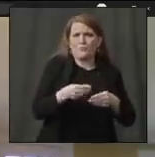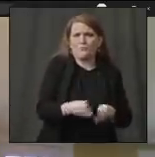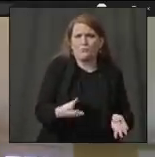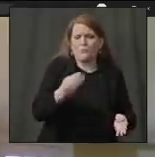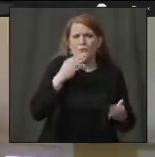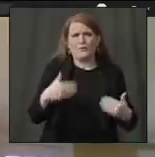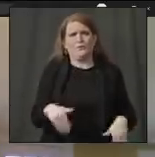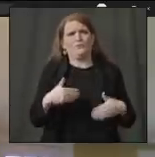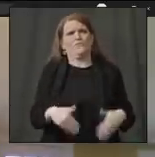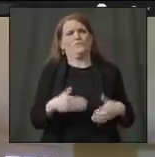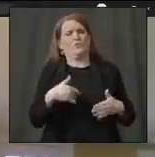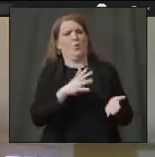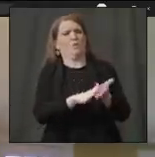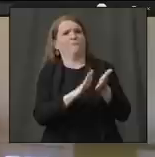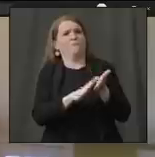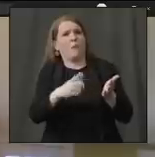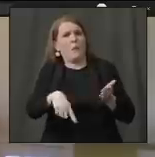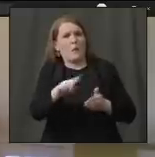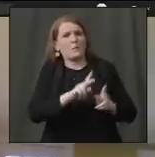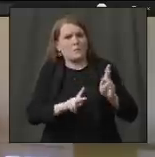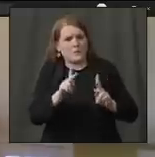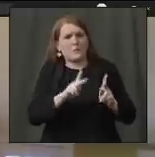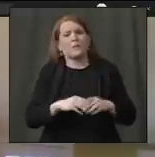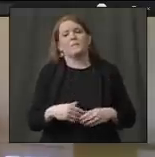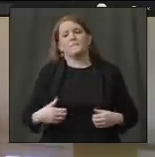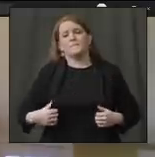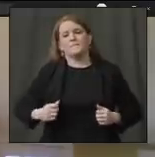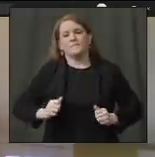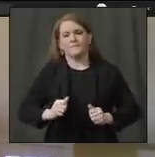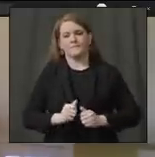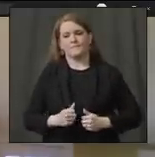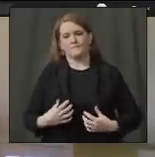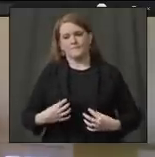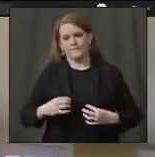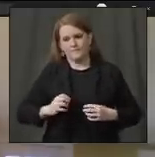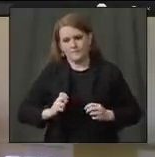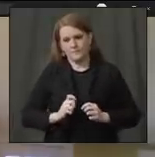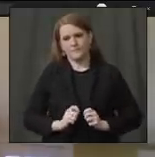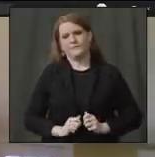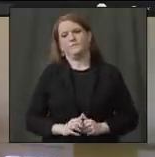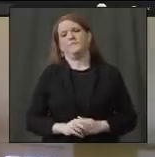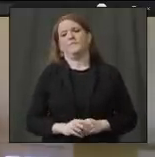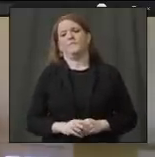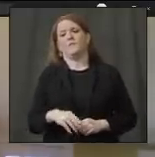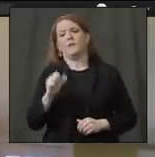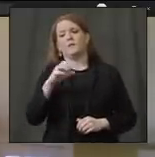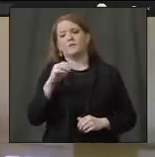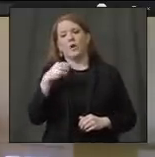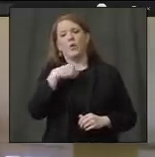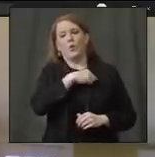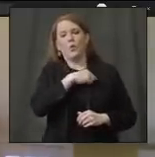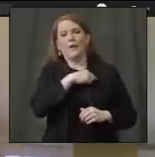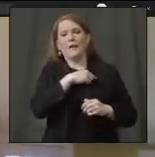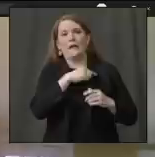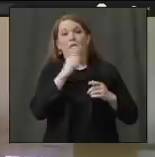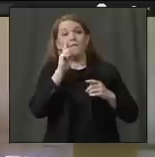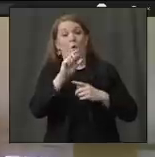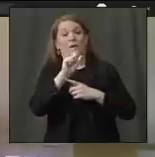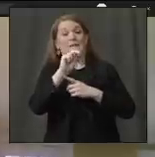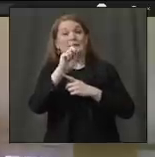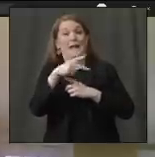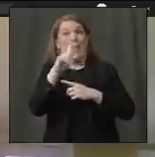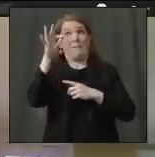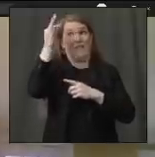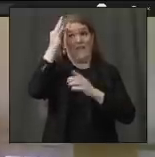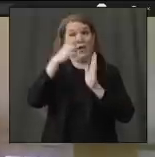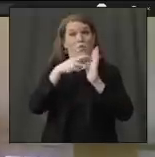increase SNAP allotments, SNAP eligibility, and the duration that families can stay on SNAP. Also,